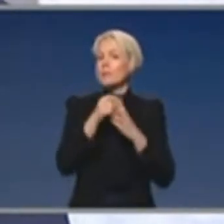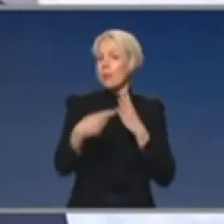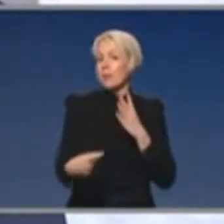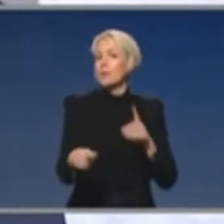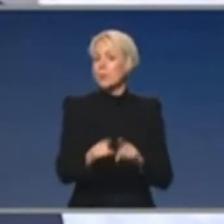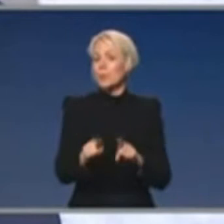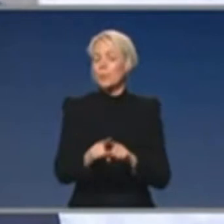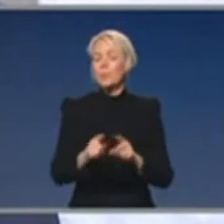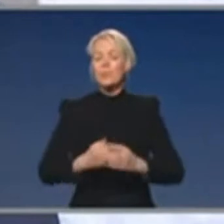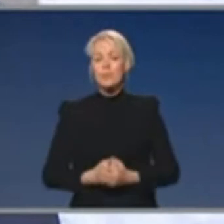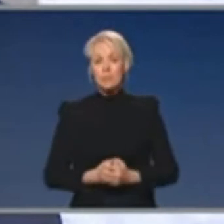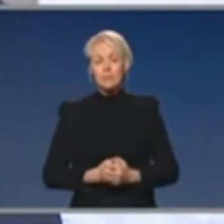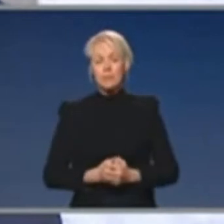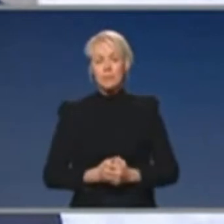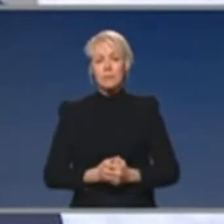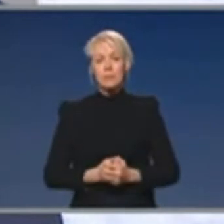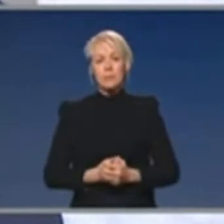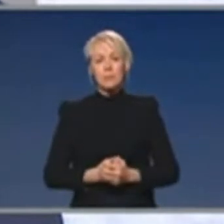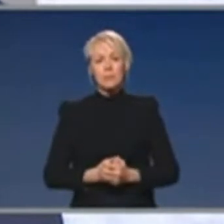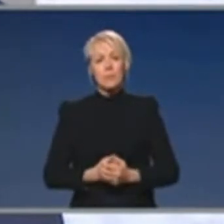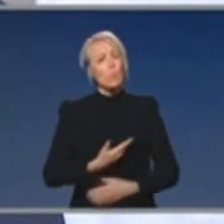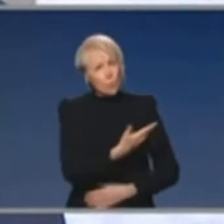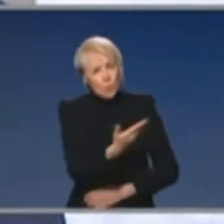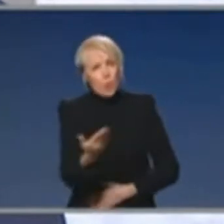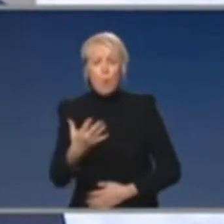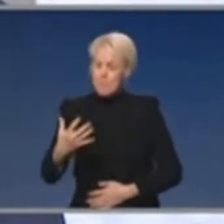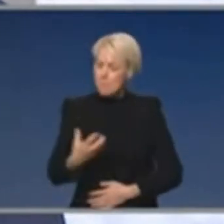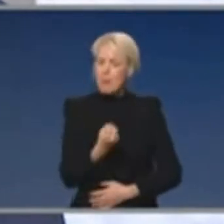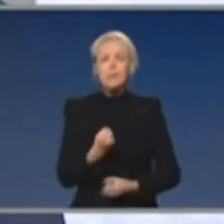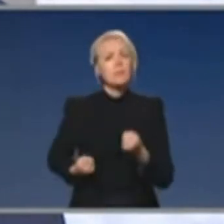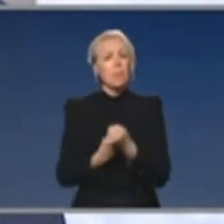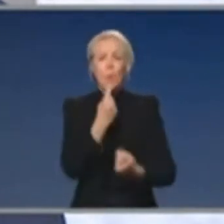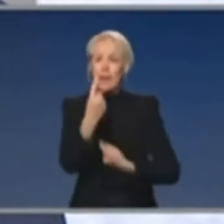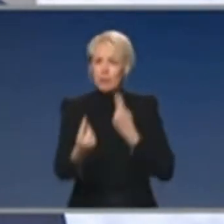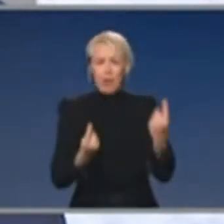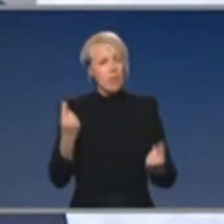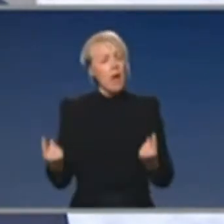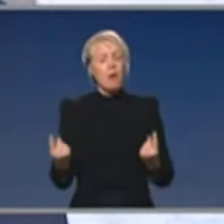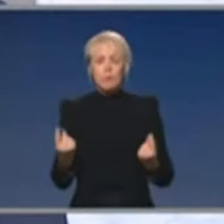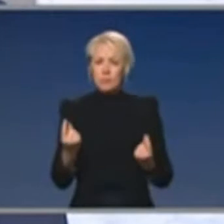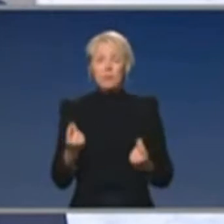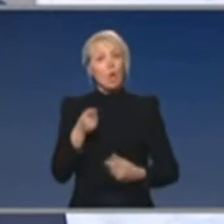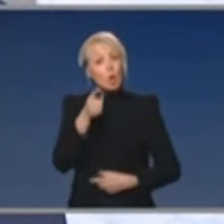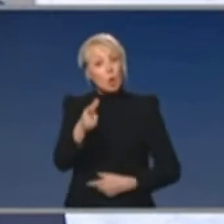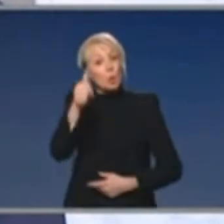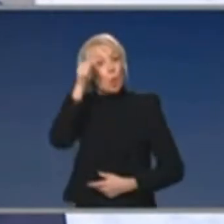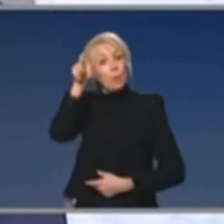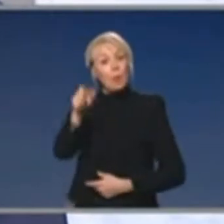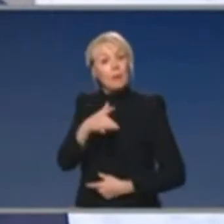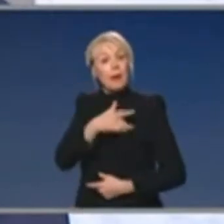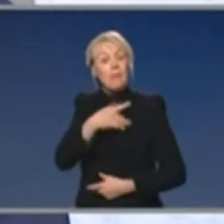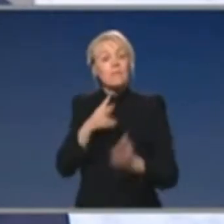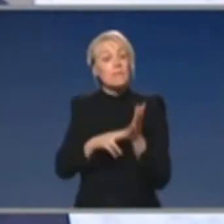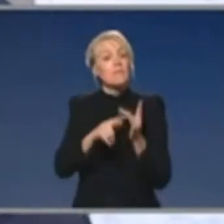support each other. That's why I said the other day, if anyone around the country who knows a Victorian, get on the phone and encourage them and support them during this time of their